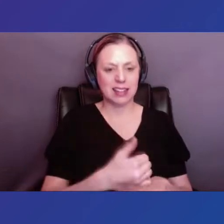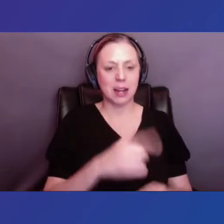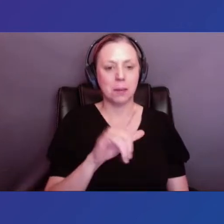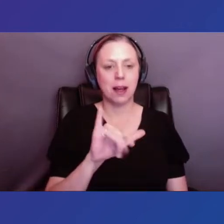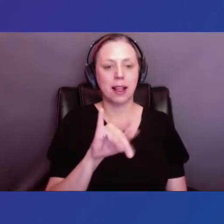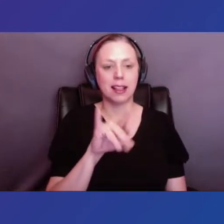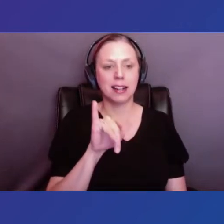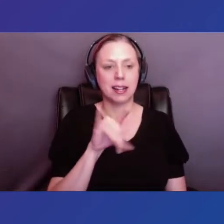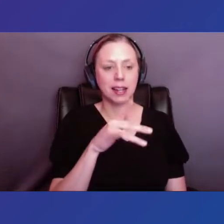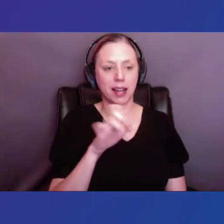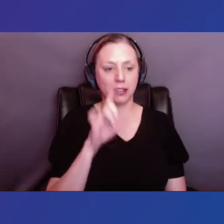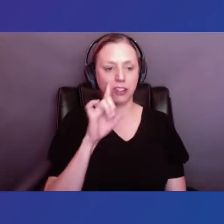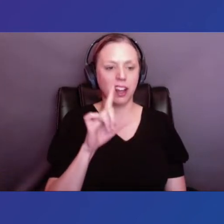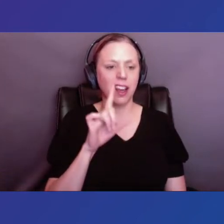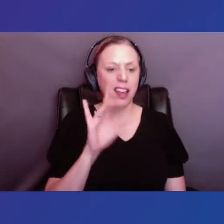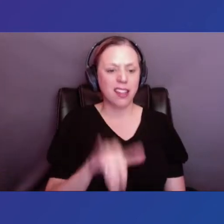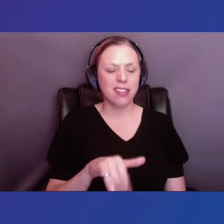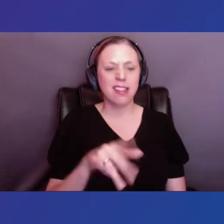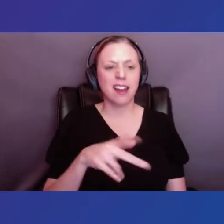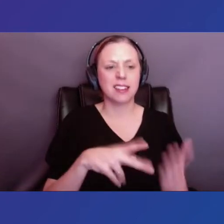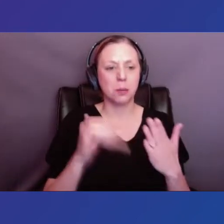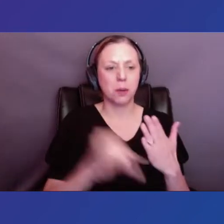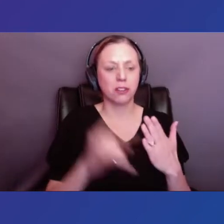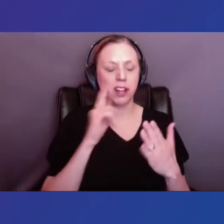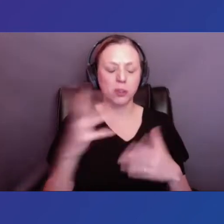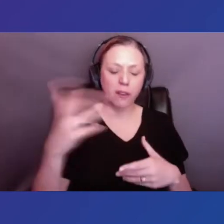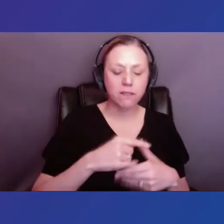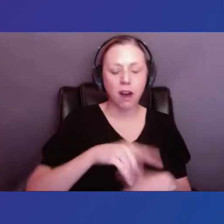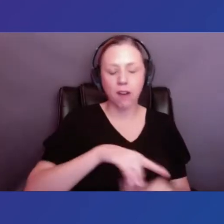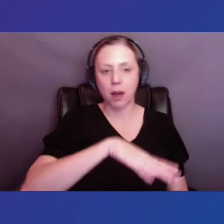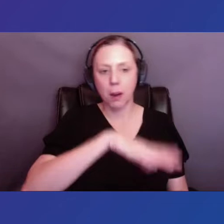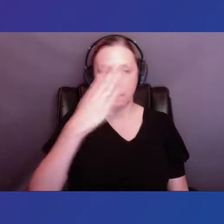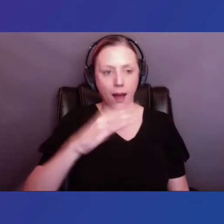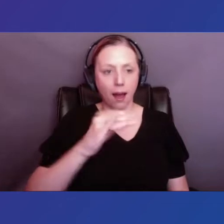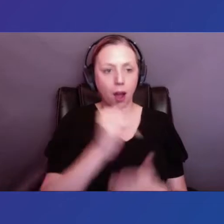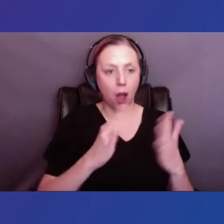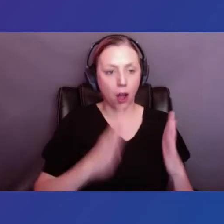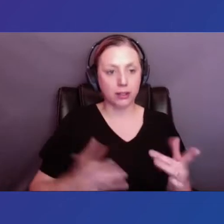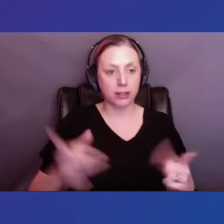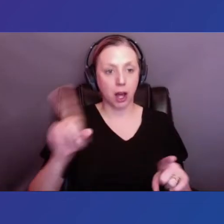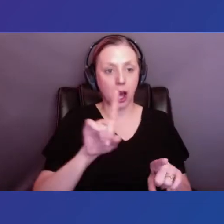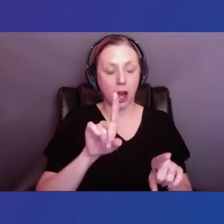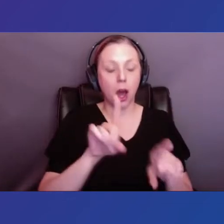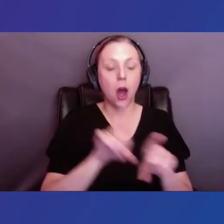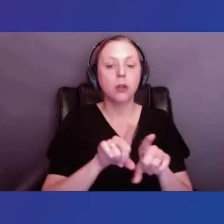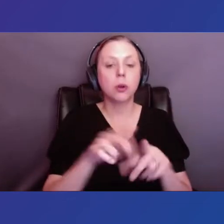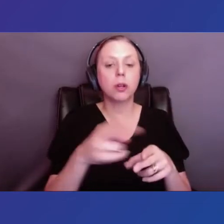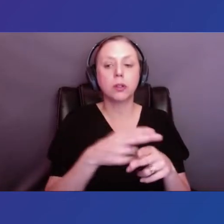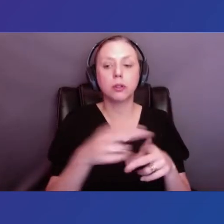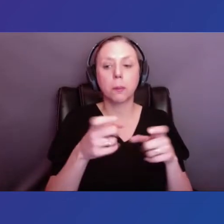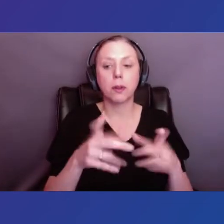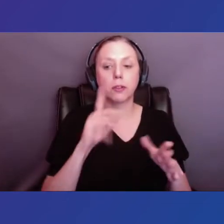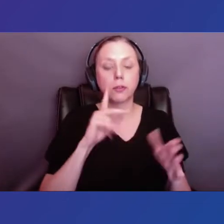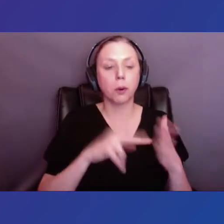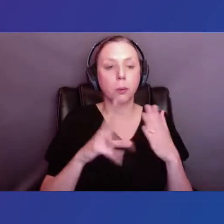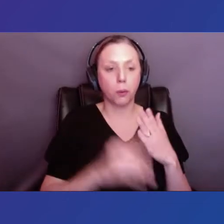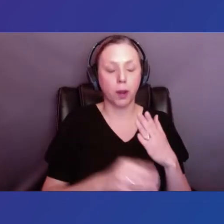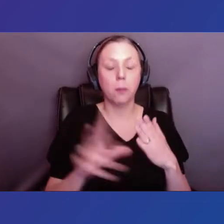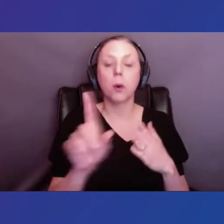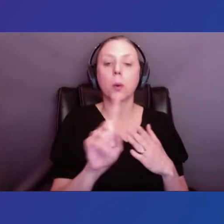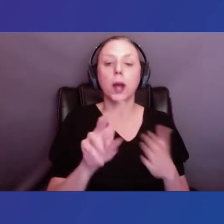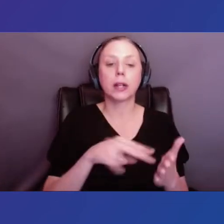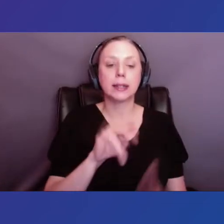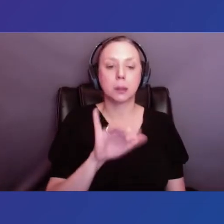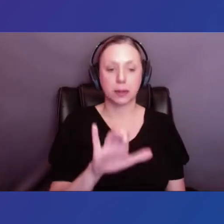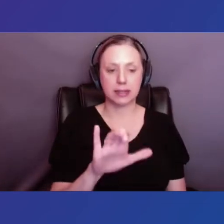the voices of contemporary socially engaged Black artists, and the interim manager of programming at Dance NYC. I'm